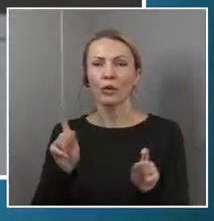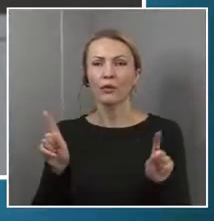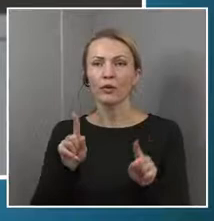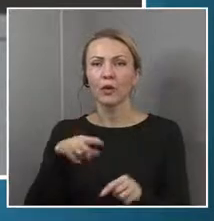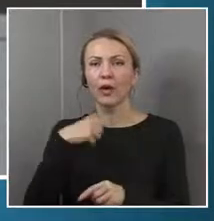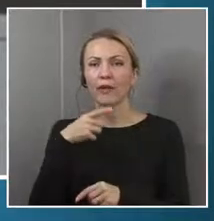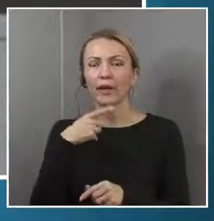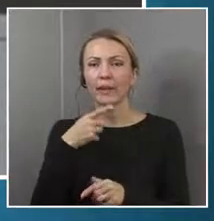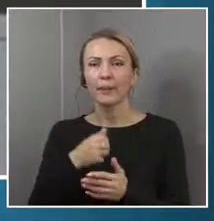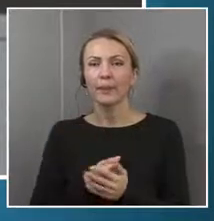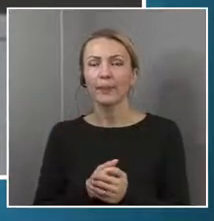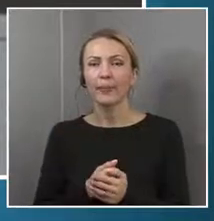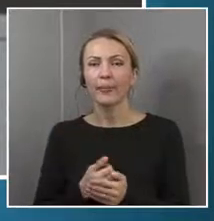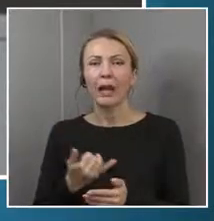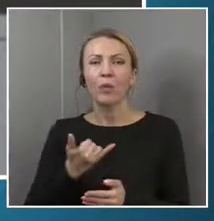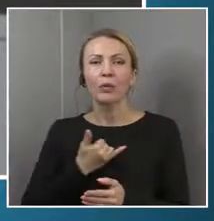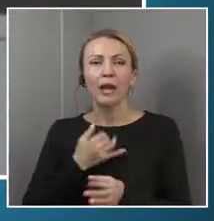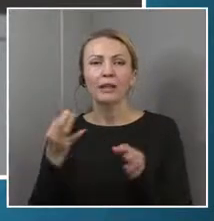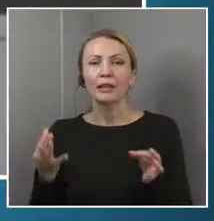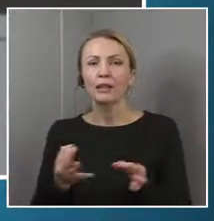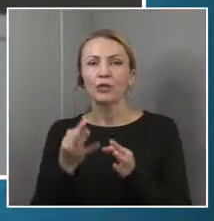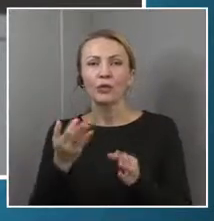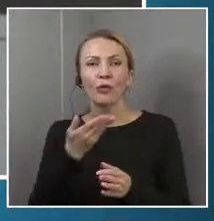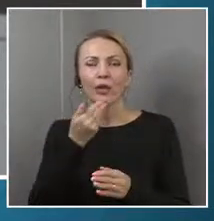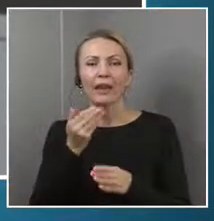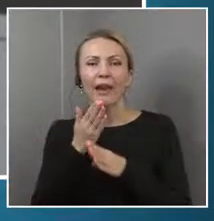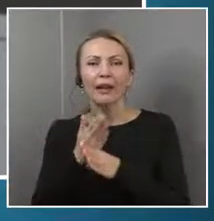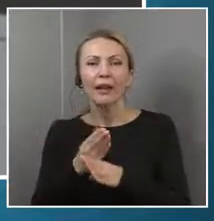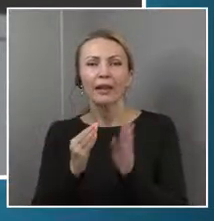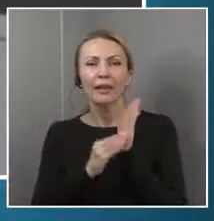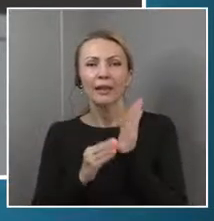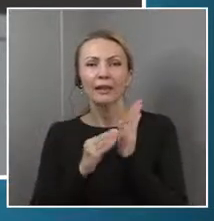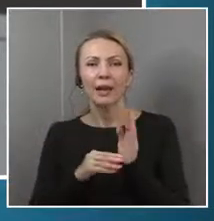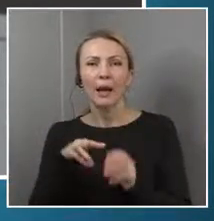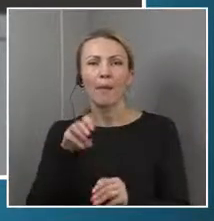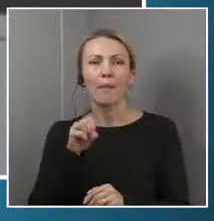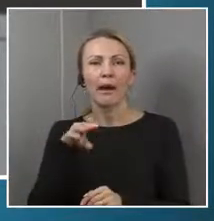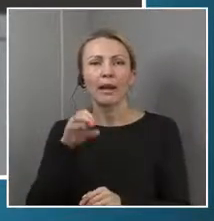most of the painters whom we are discussing today, those are from those times.